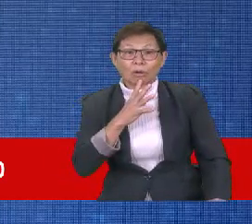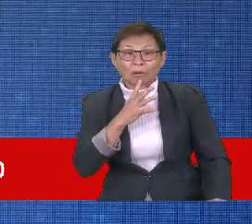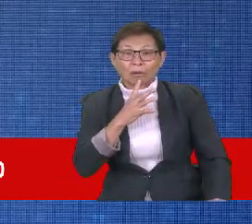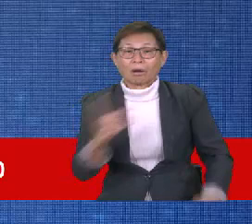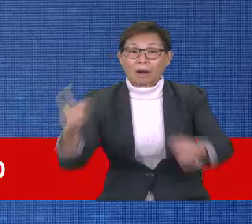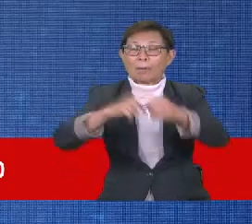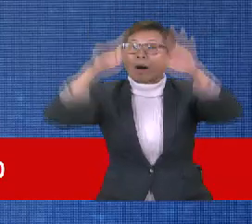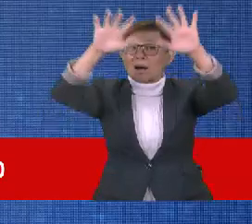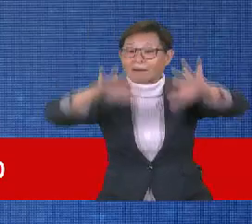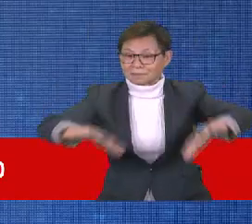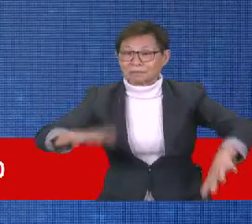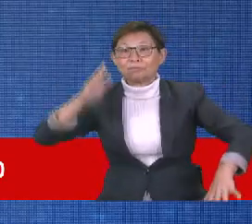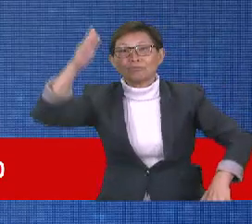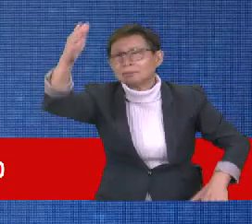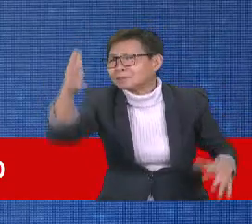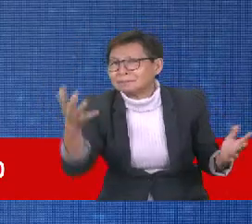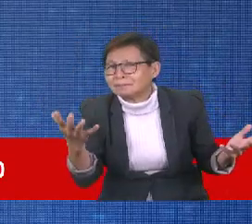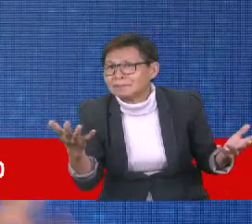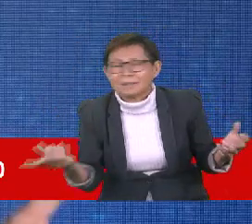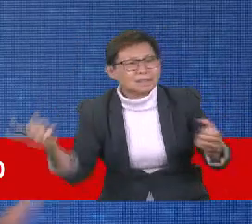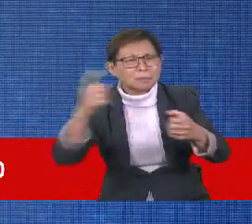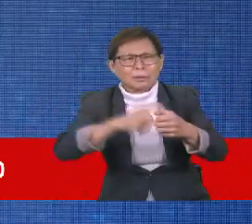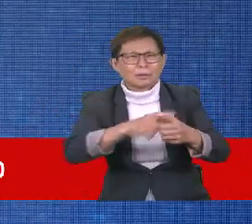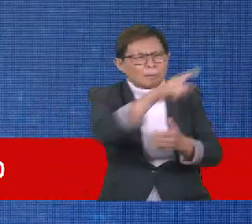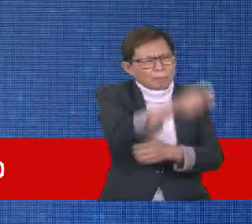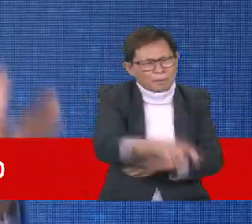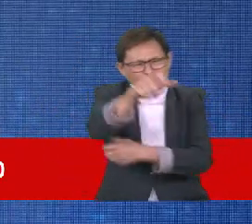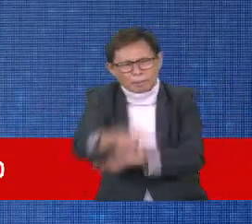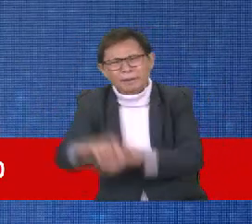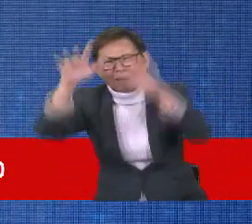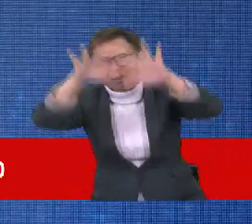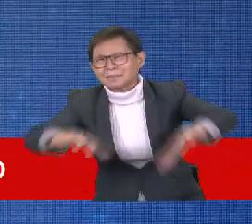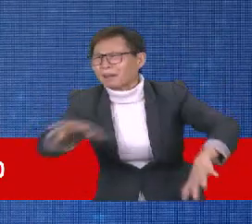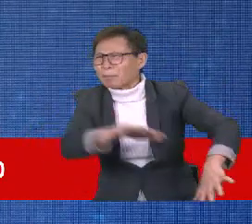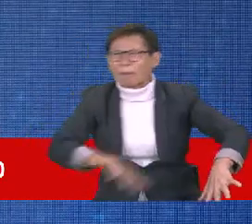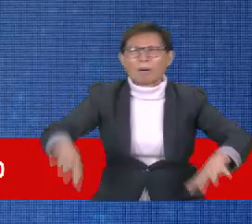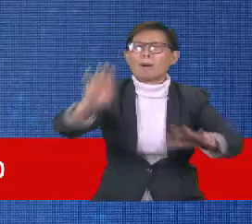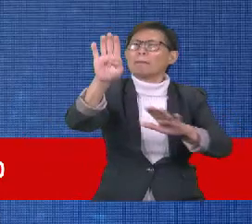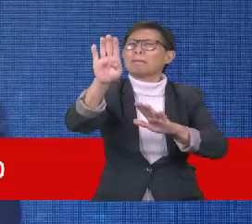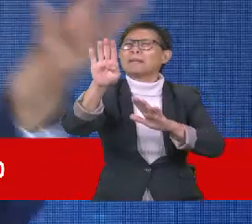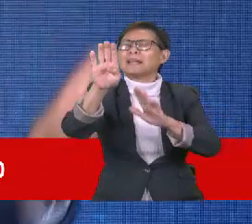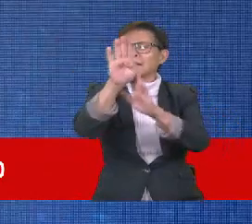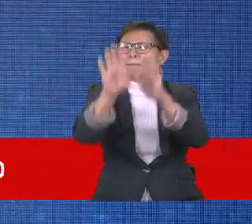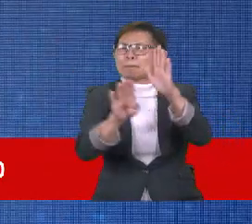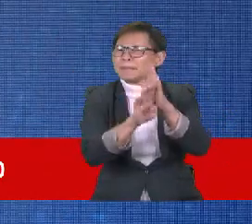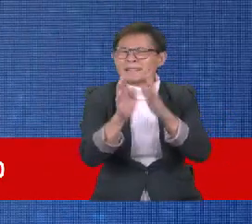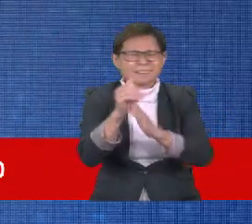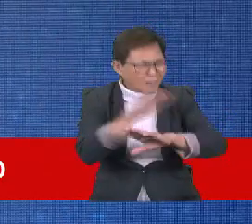ASEAN in its future, is about the people of ASEAN. They have 1 billion, not the prime minister,